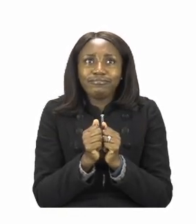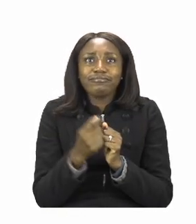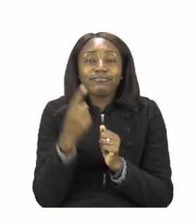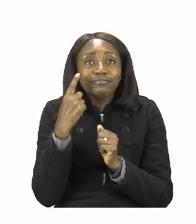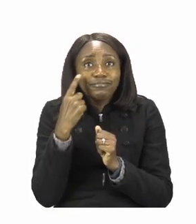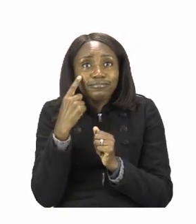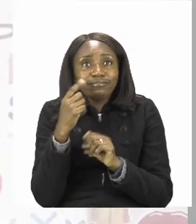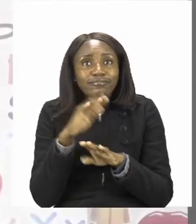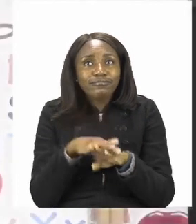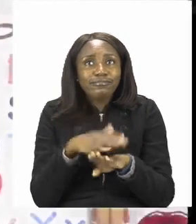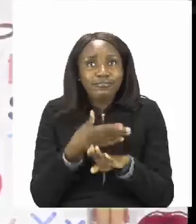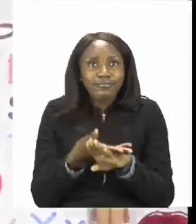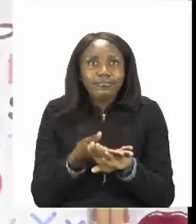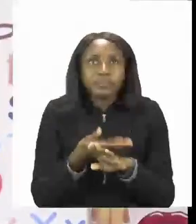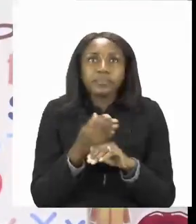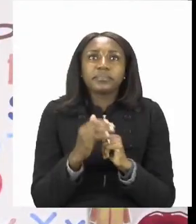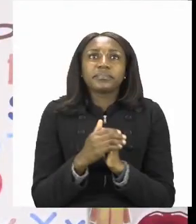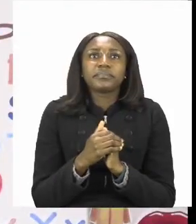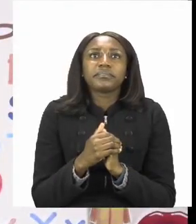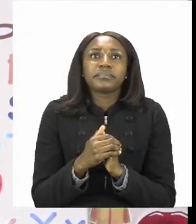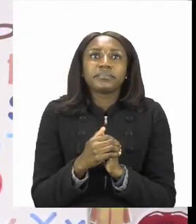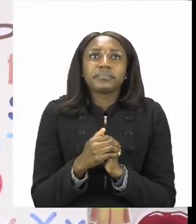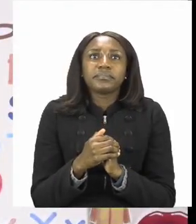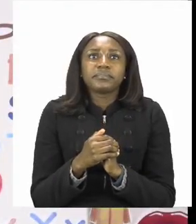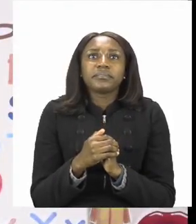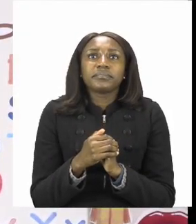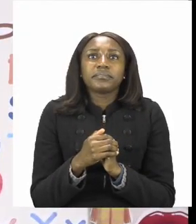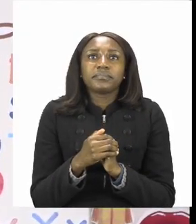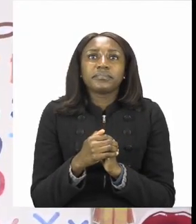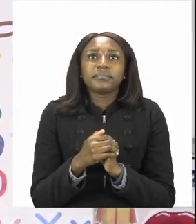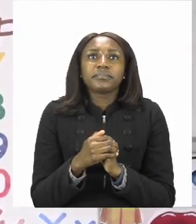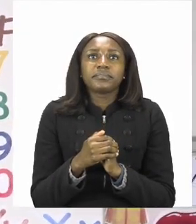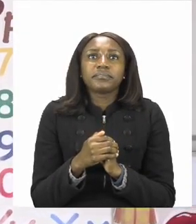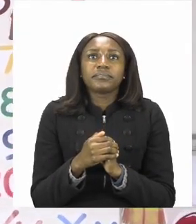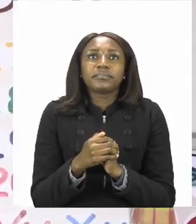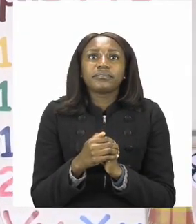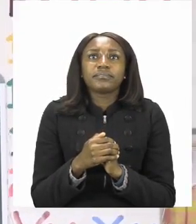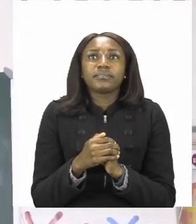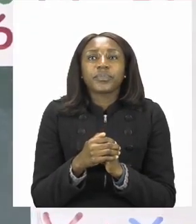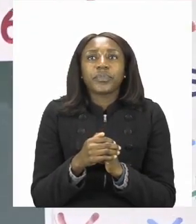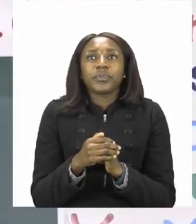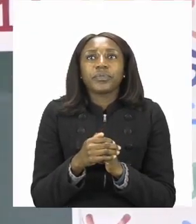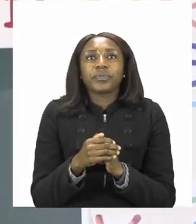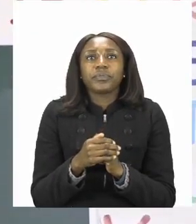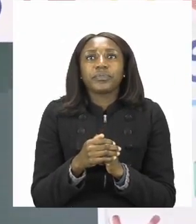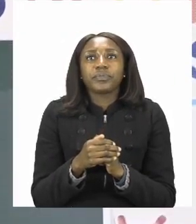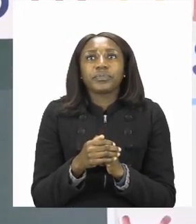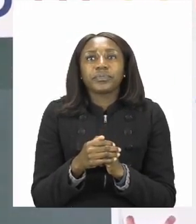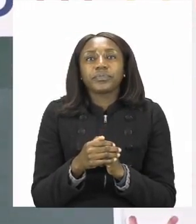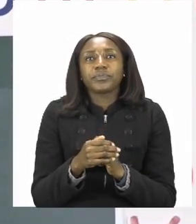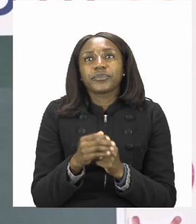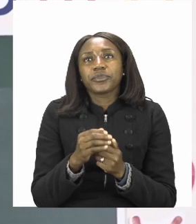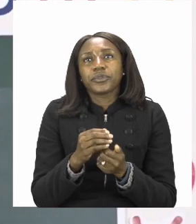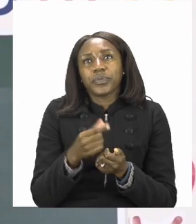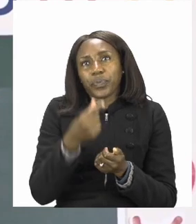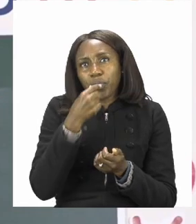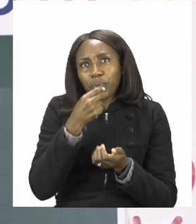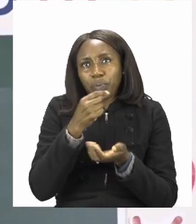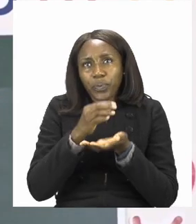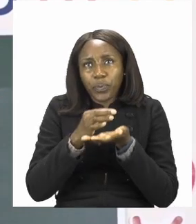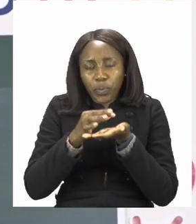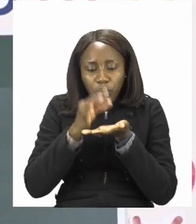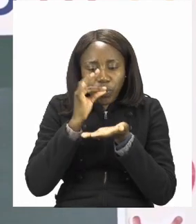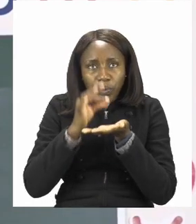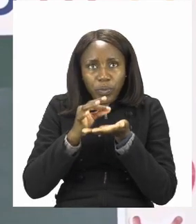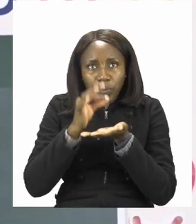look at the board. Now the ones we're going to use is the hot chocolate and the bananas. We are told